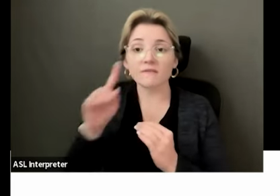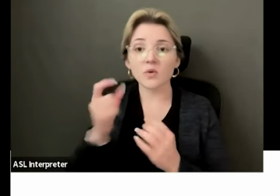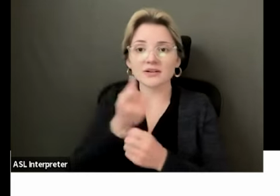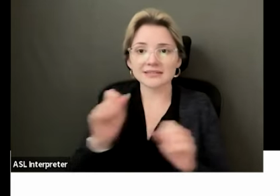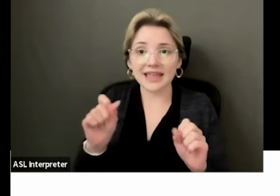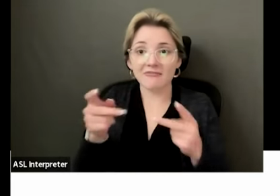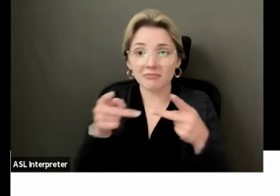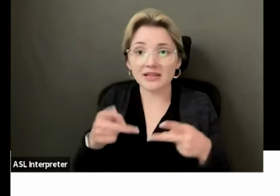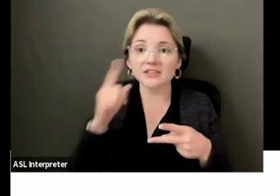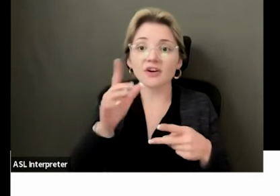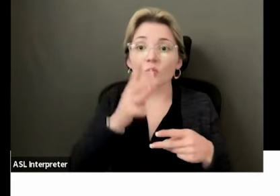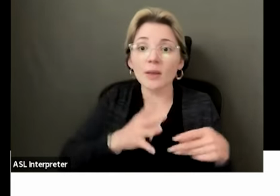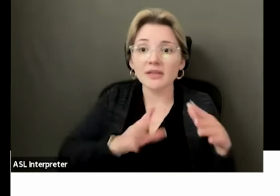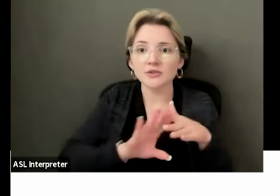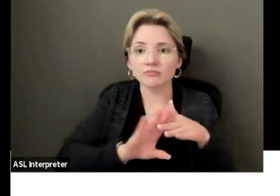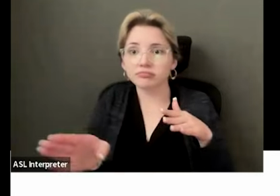Act. Next slide.